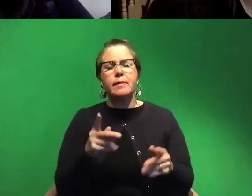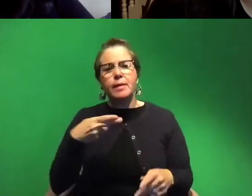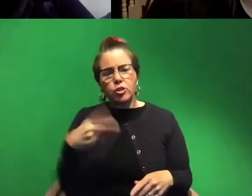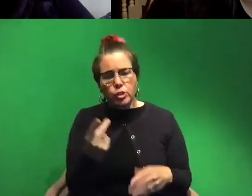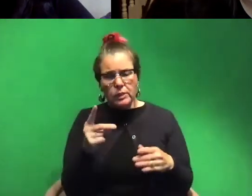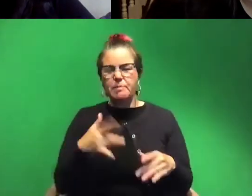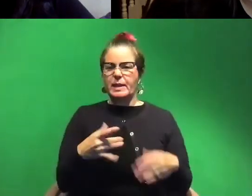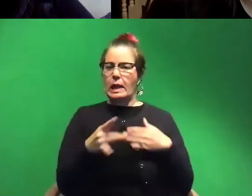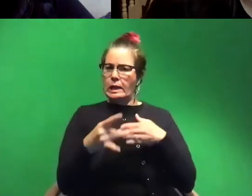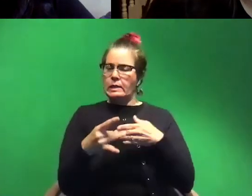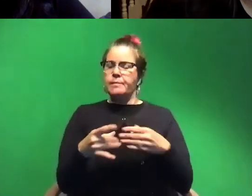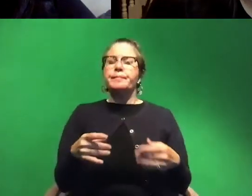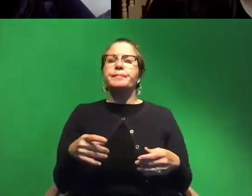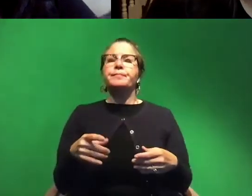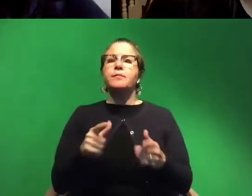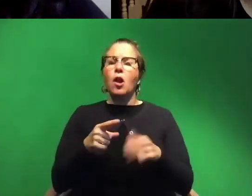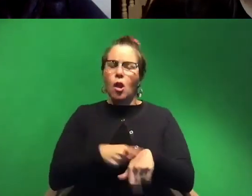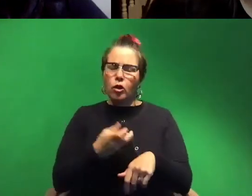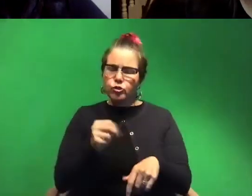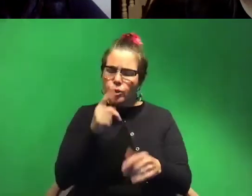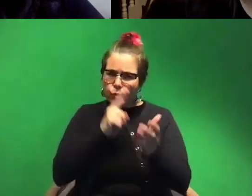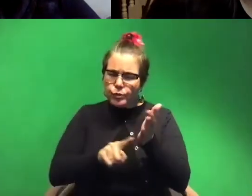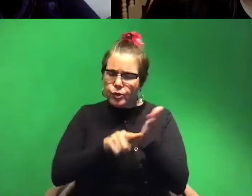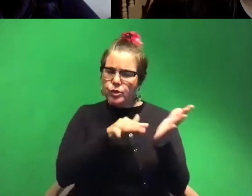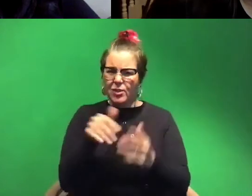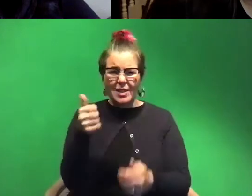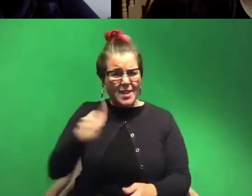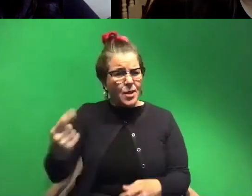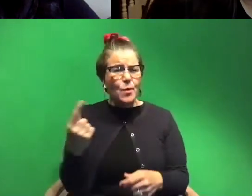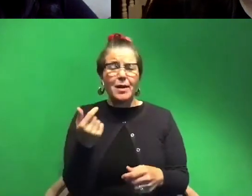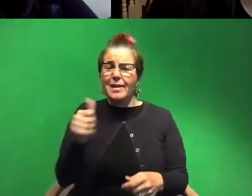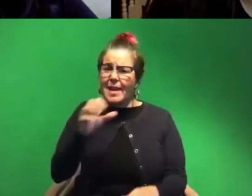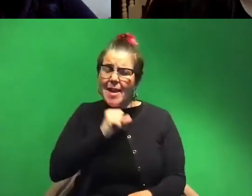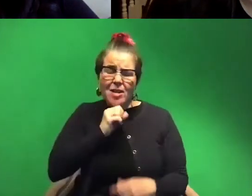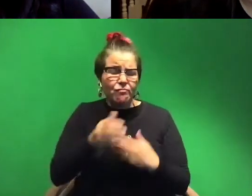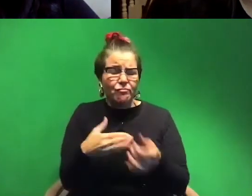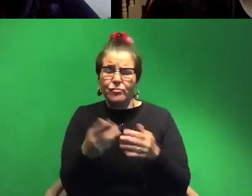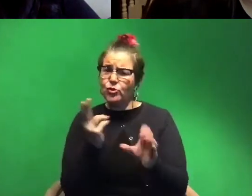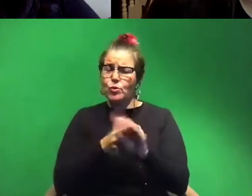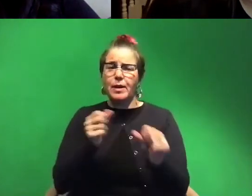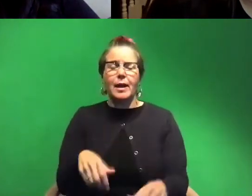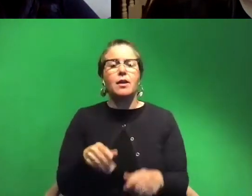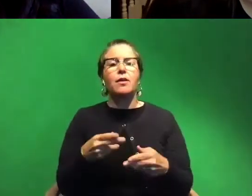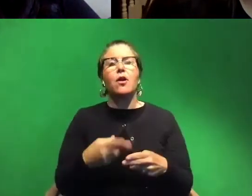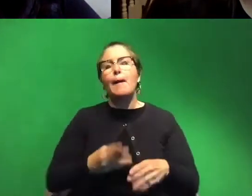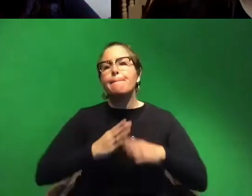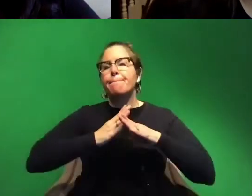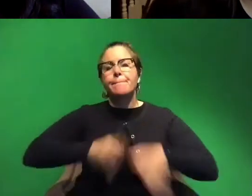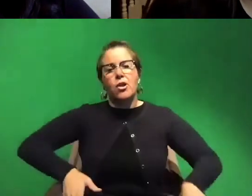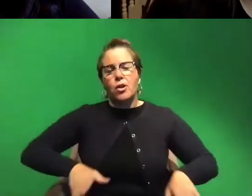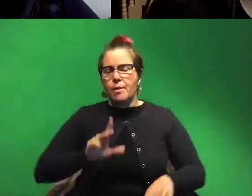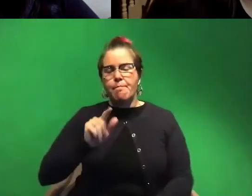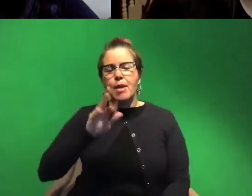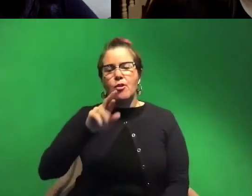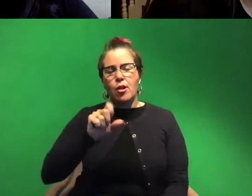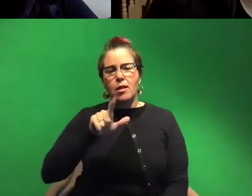usually, that are long-term research studies that anyone of any age can join in on. We call them barrierless science. So that means there's